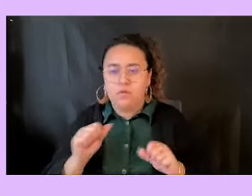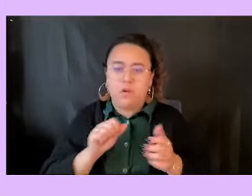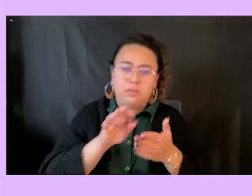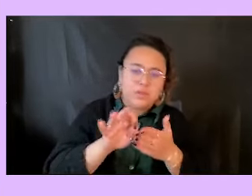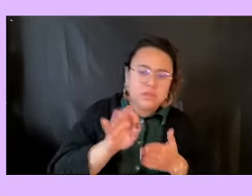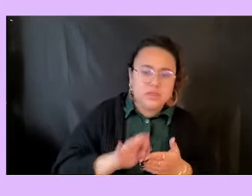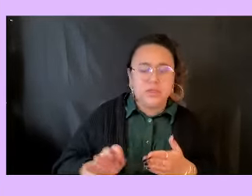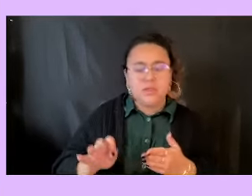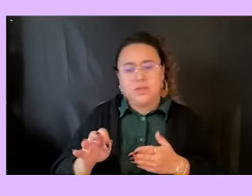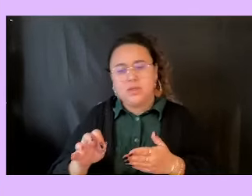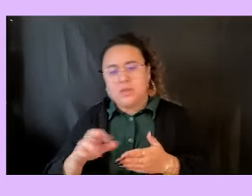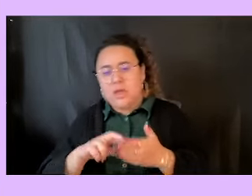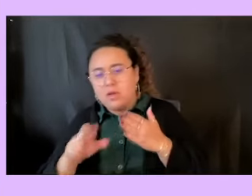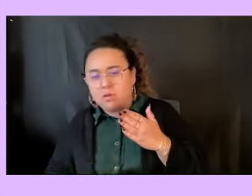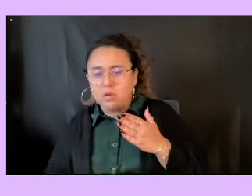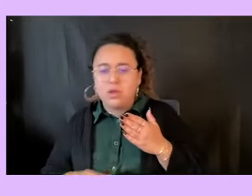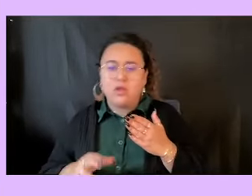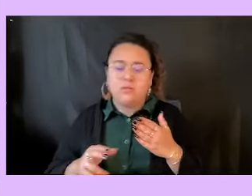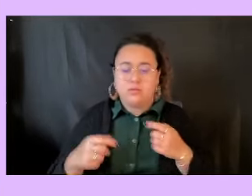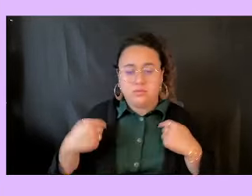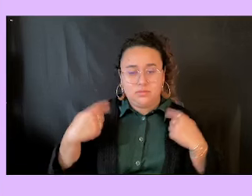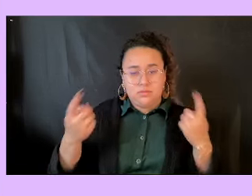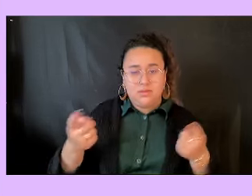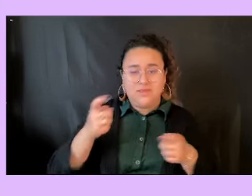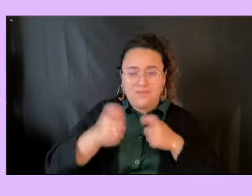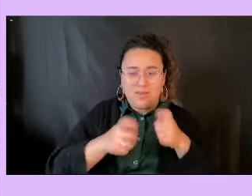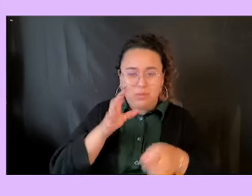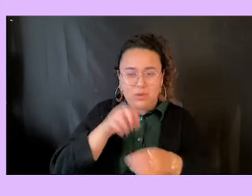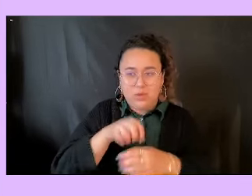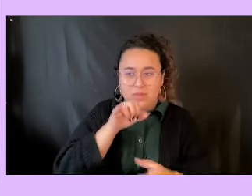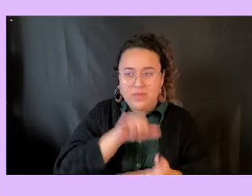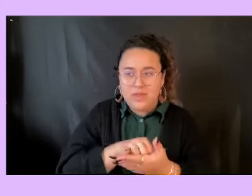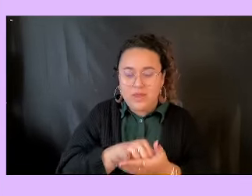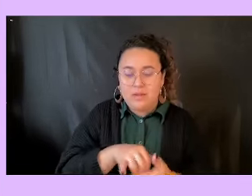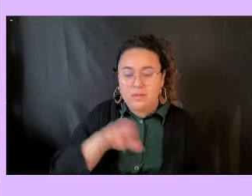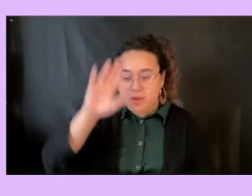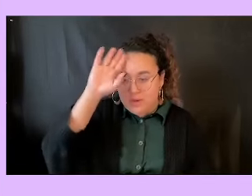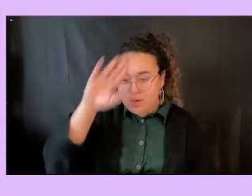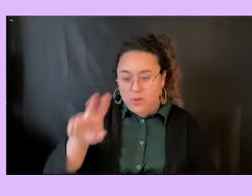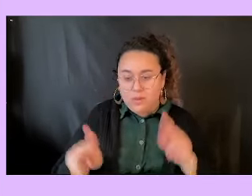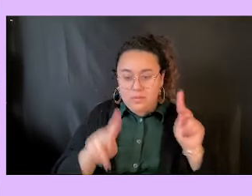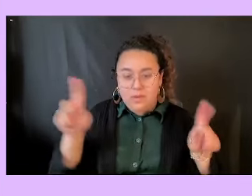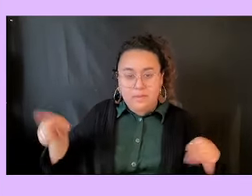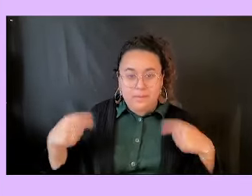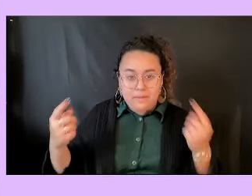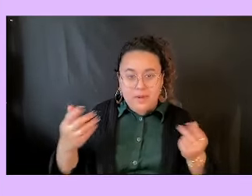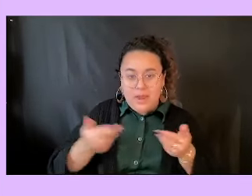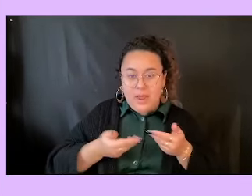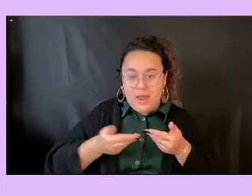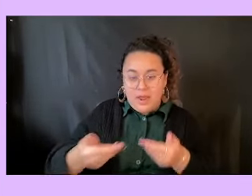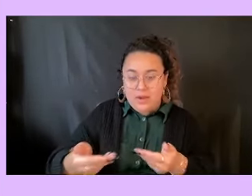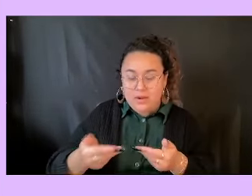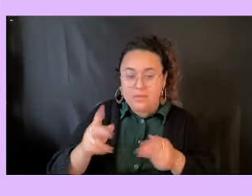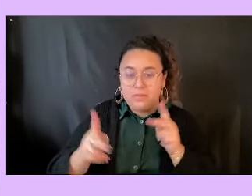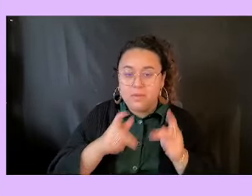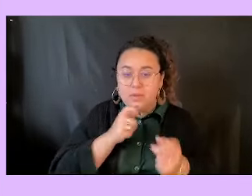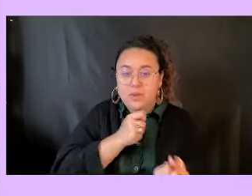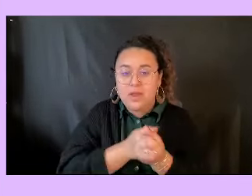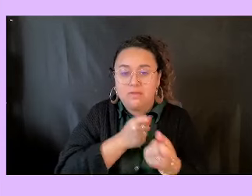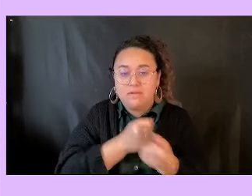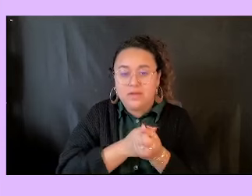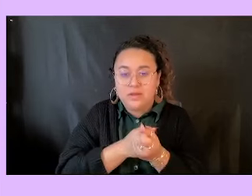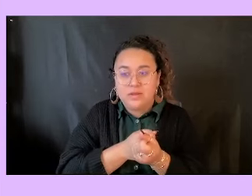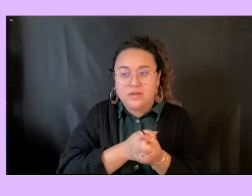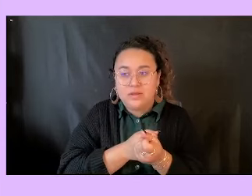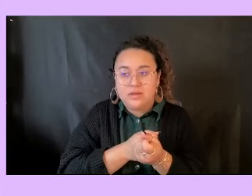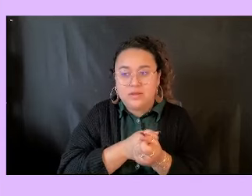done historically, but knowing that the people that have been hired, the people who have advocated internally inside